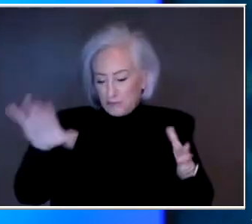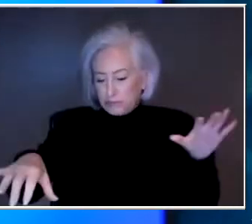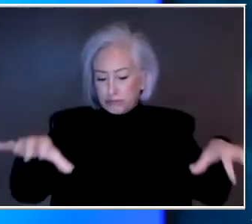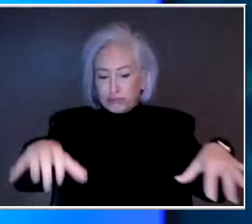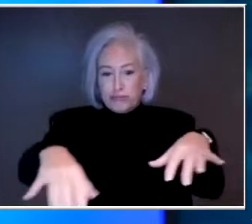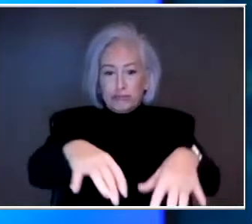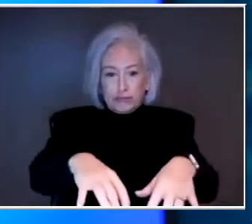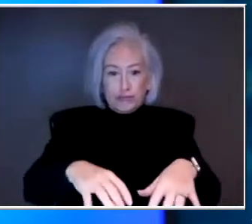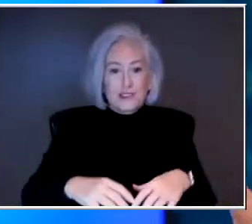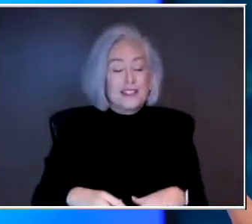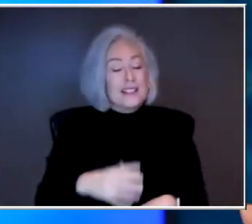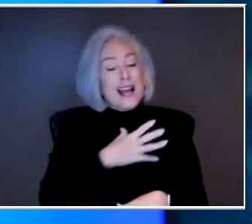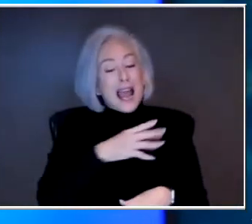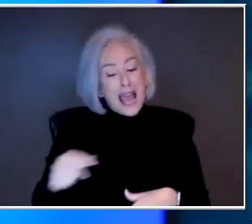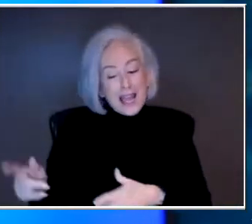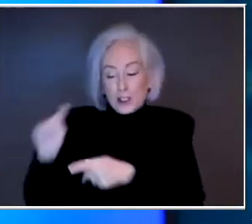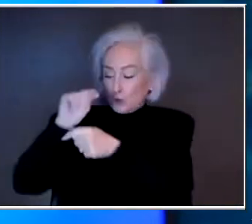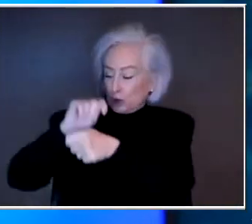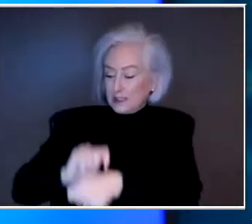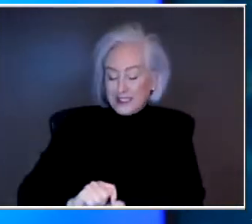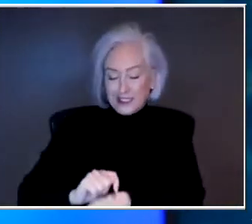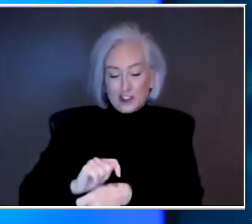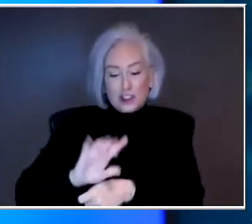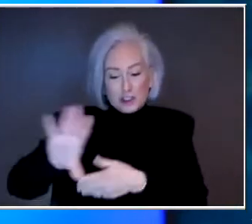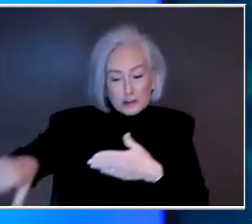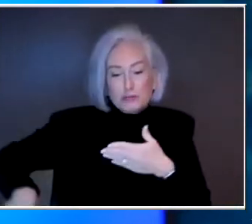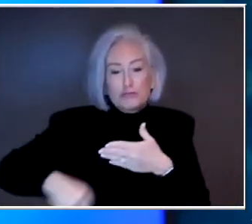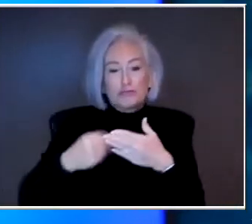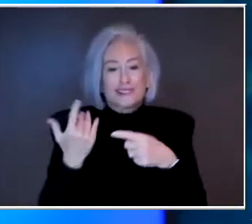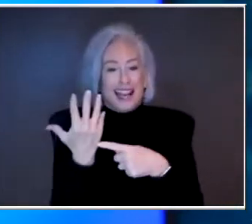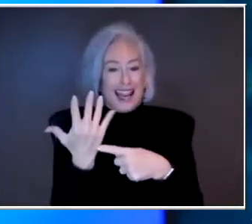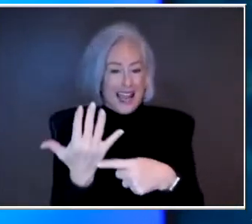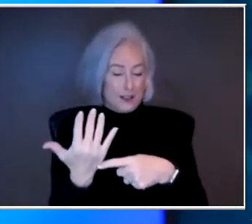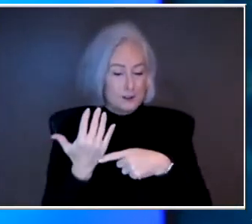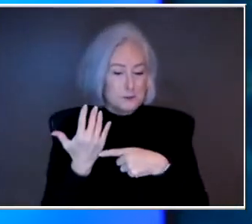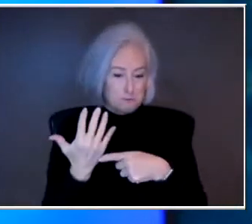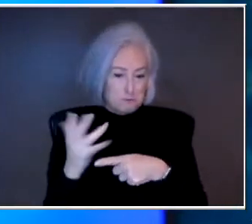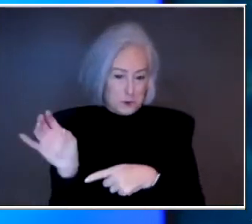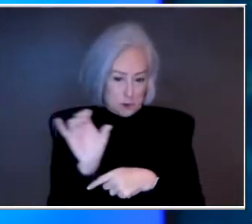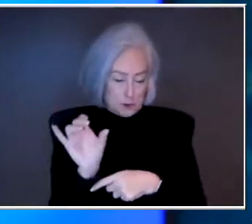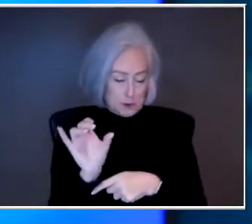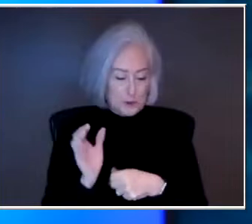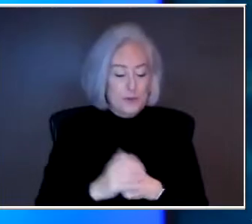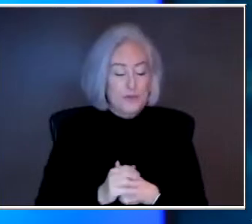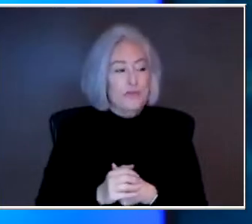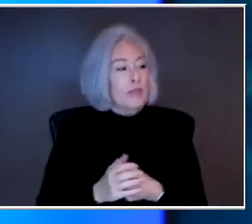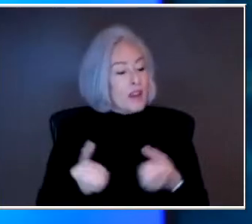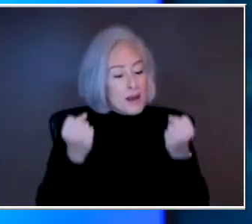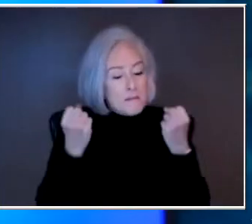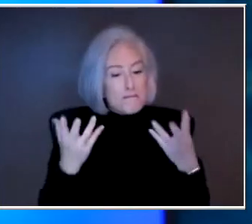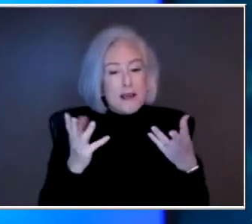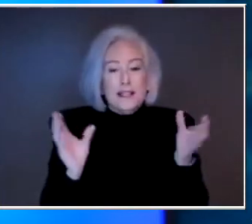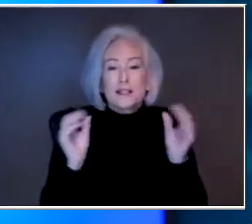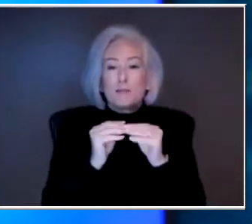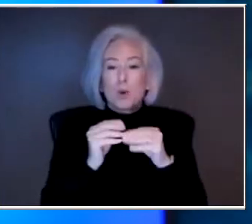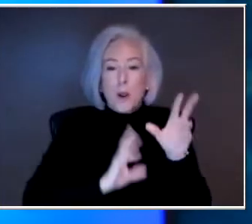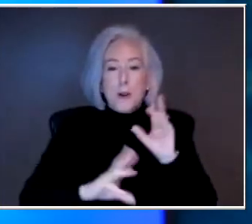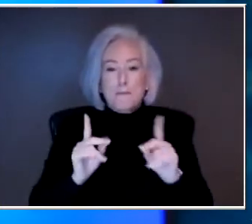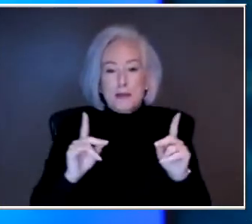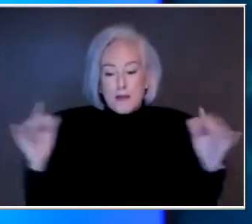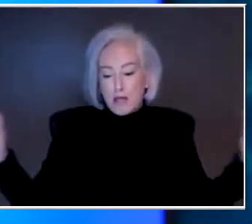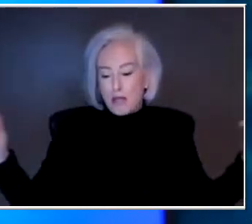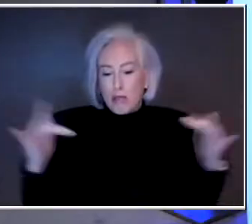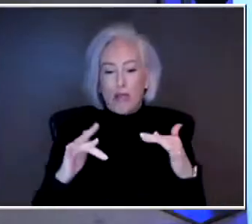just Christmas. So I think that adds to all of it. And then you've got a lot more people in the house and much more risk that that candle is going to get